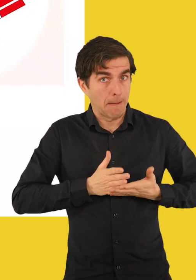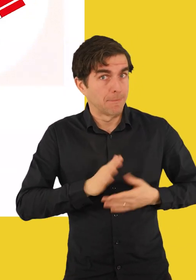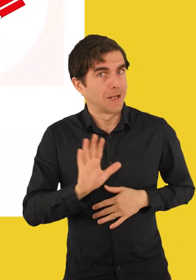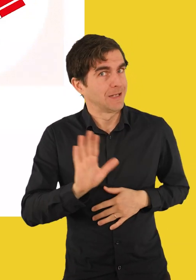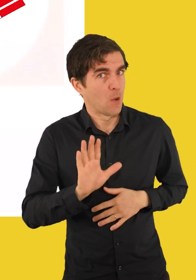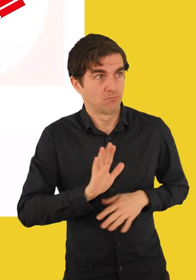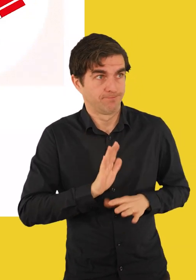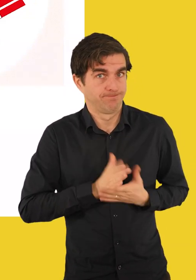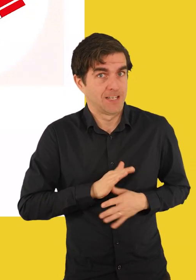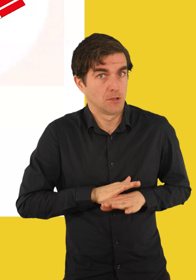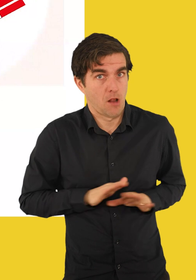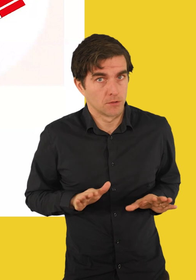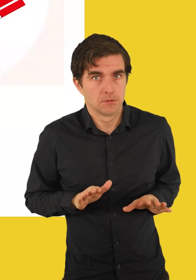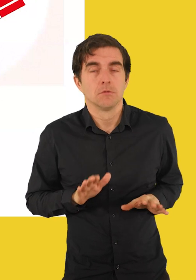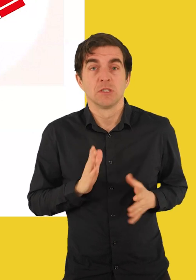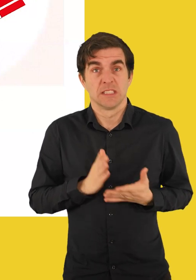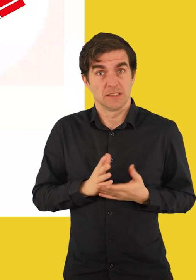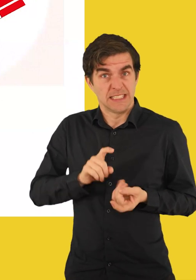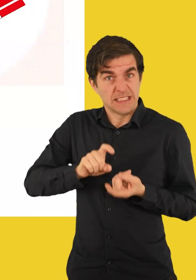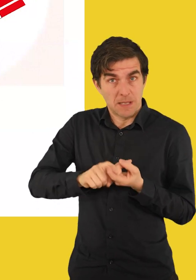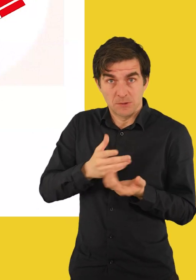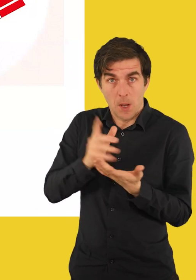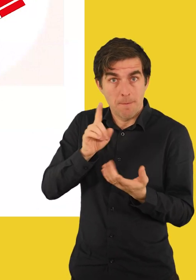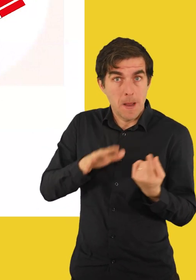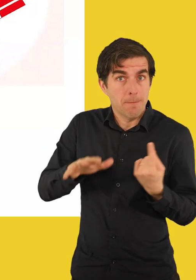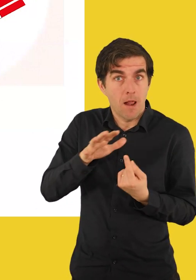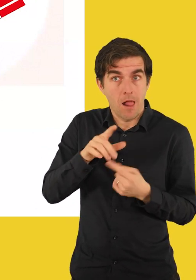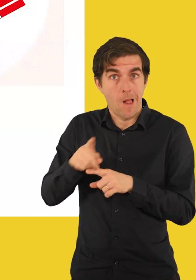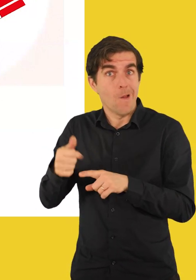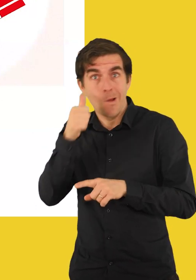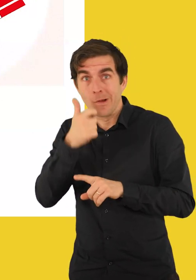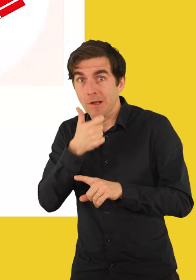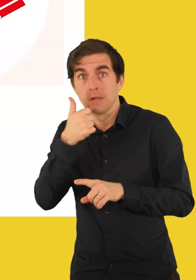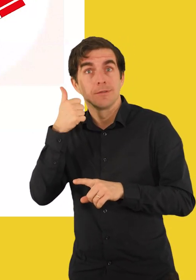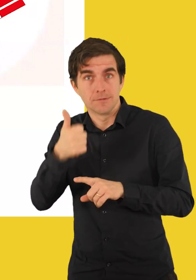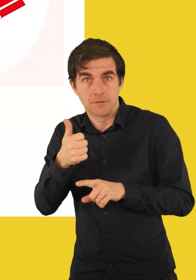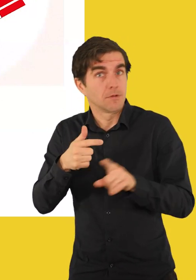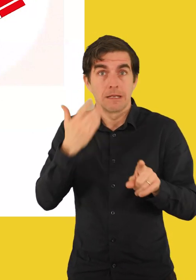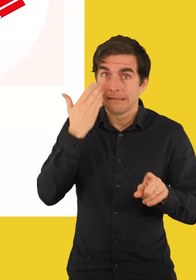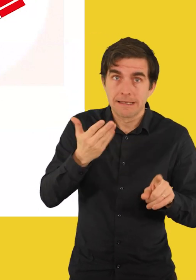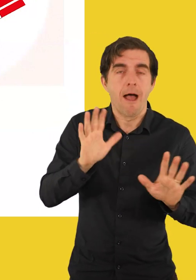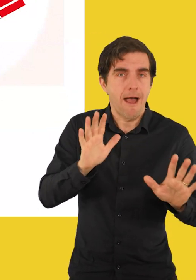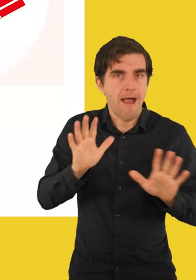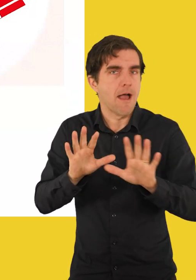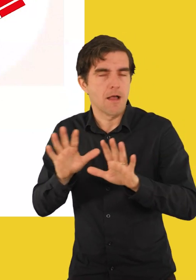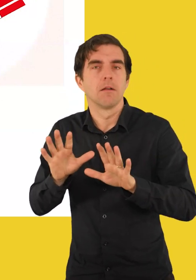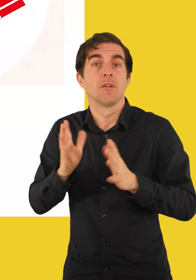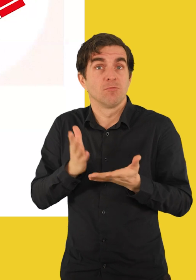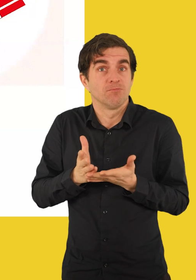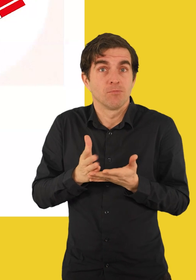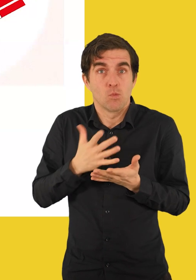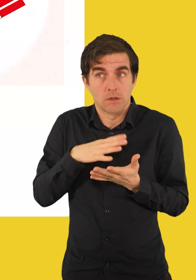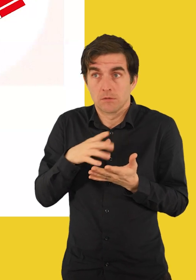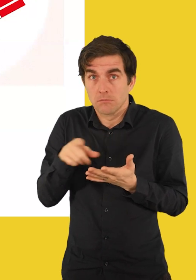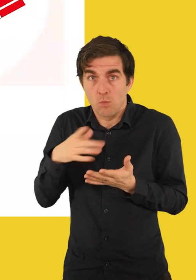that is not the case. So it's still quite dependent on people who know the